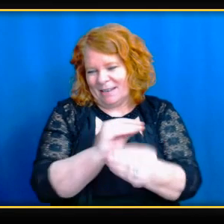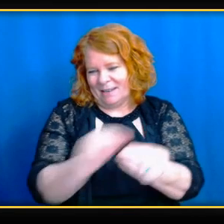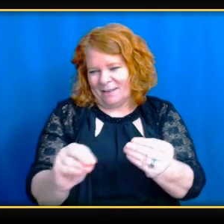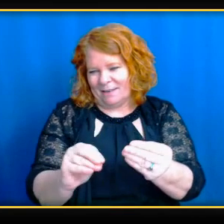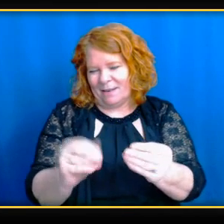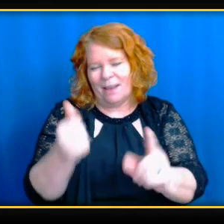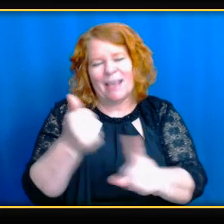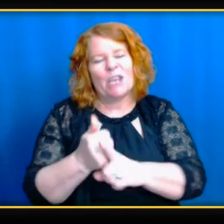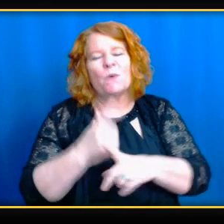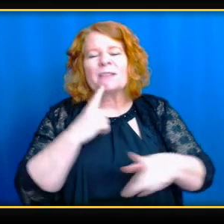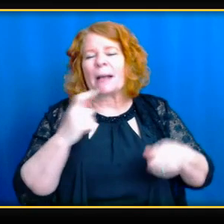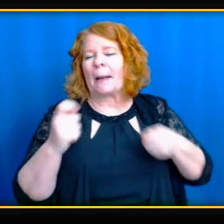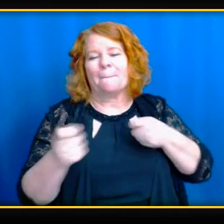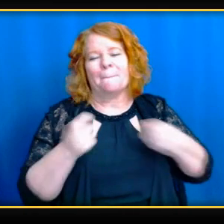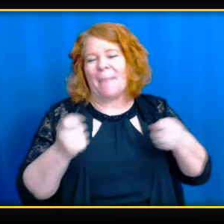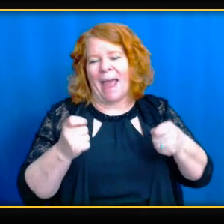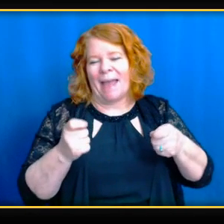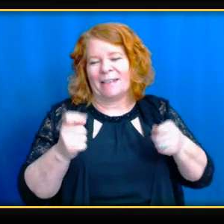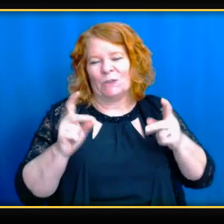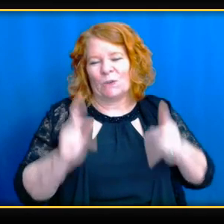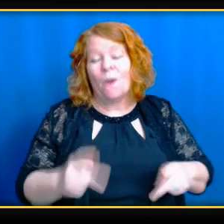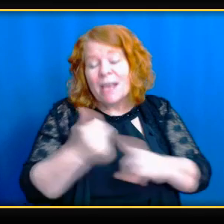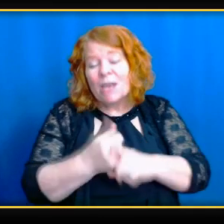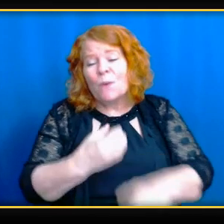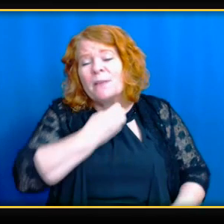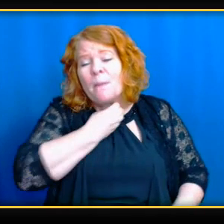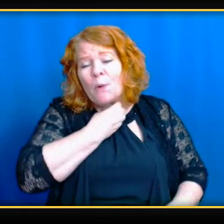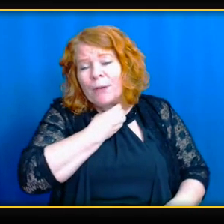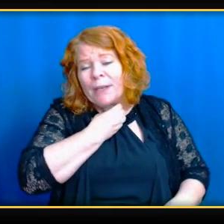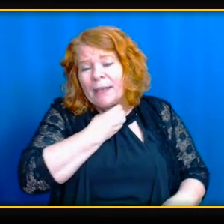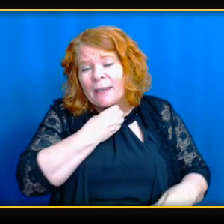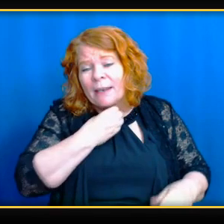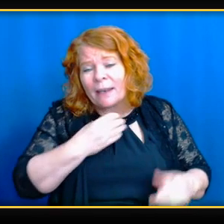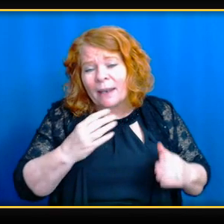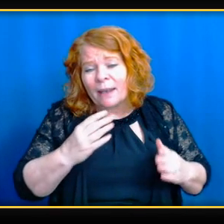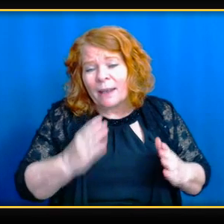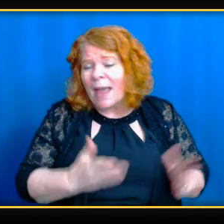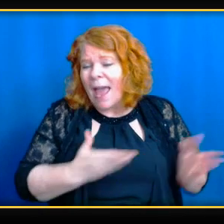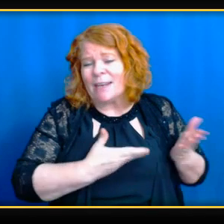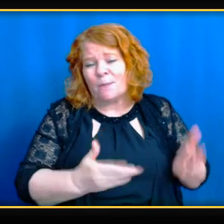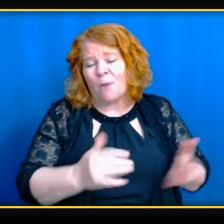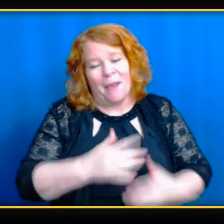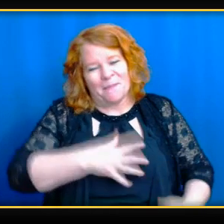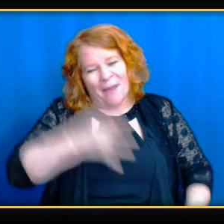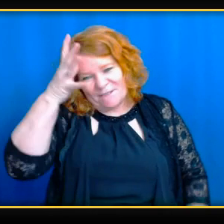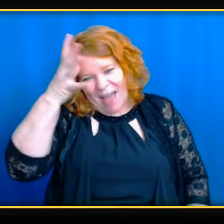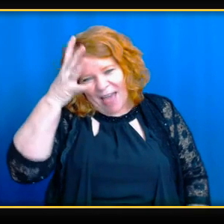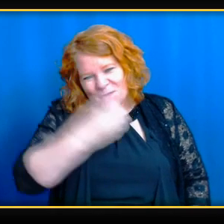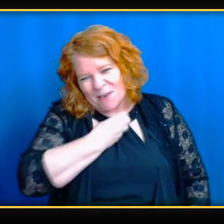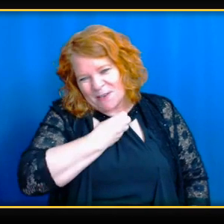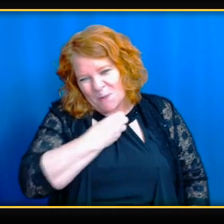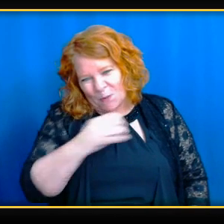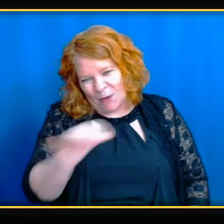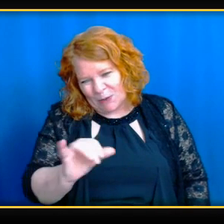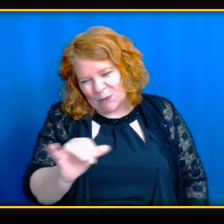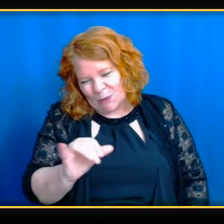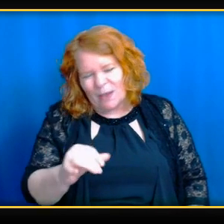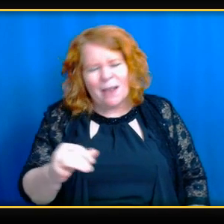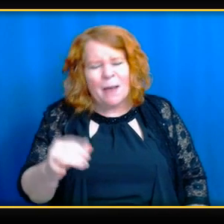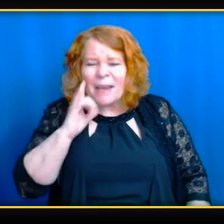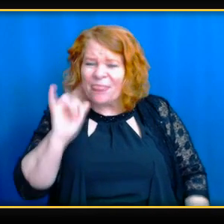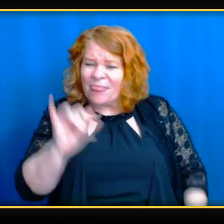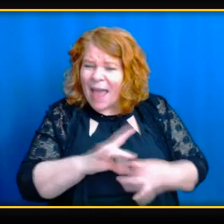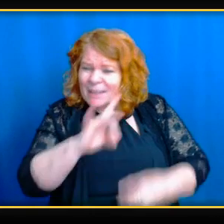know, he was a Marine, and I think he brought that, my father was a Marine too. I think he brought that spirit forward.